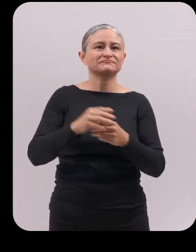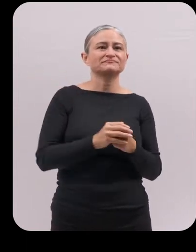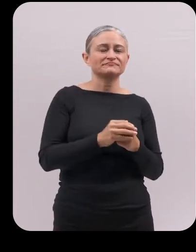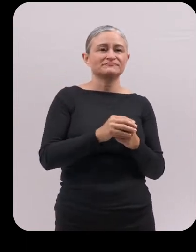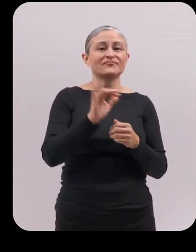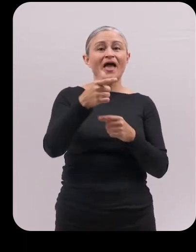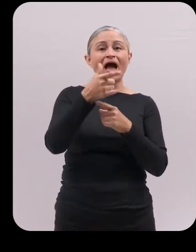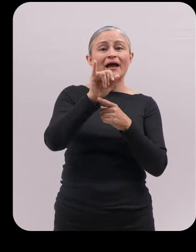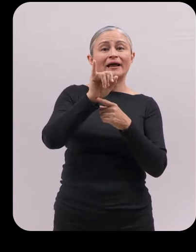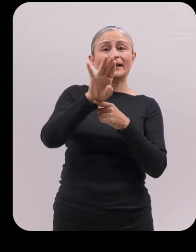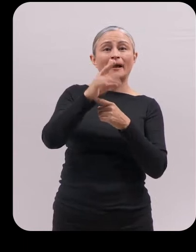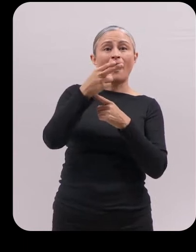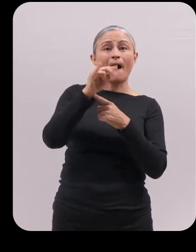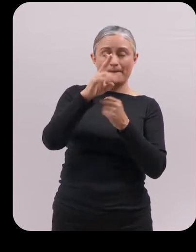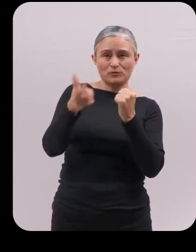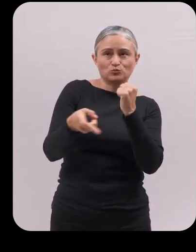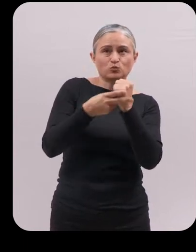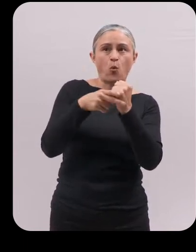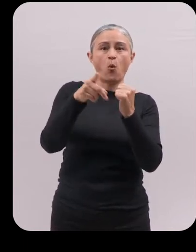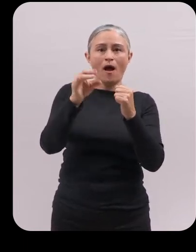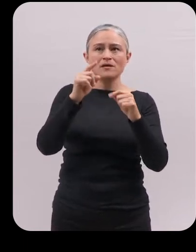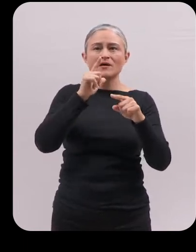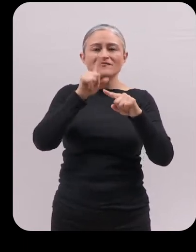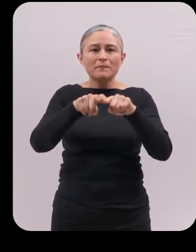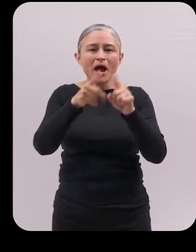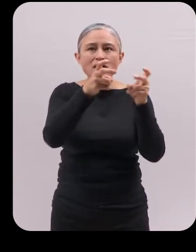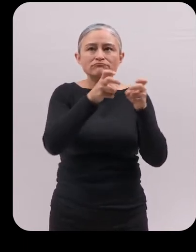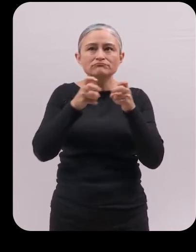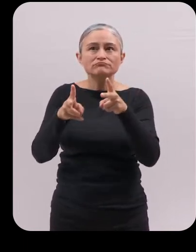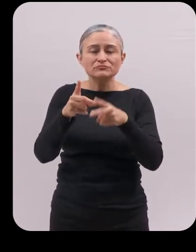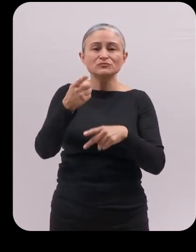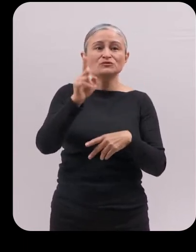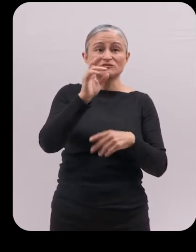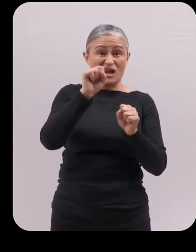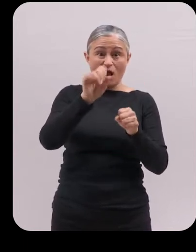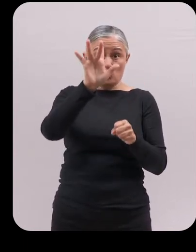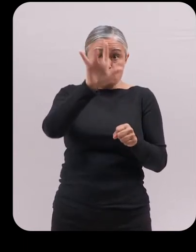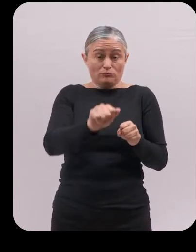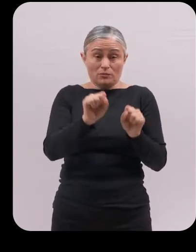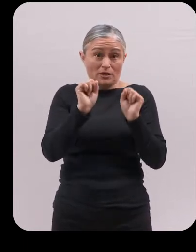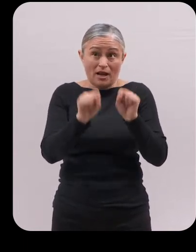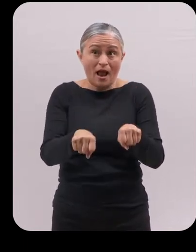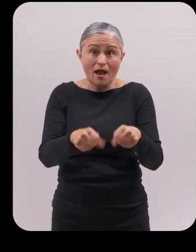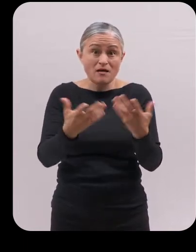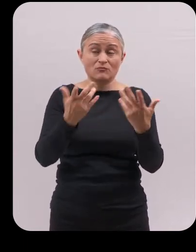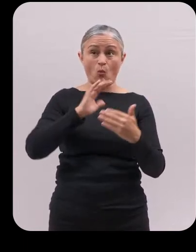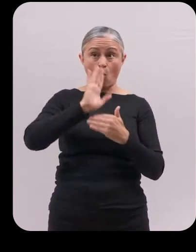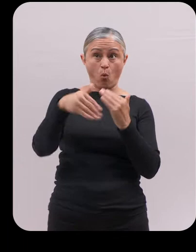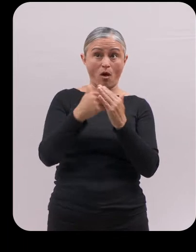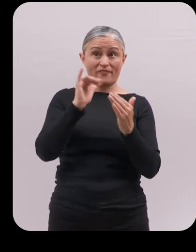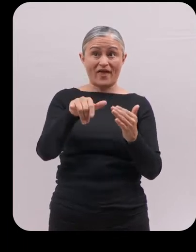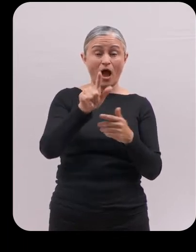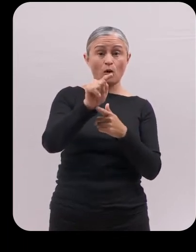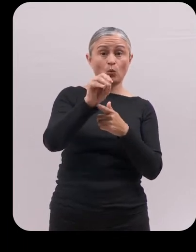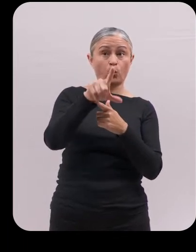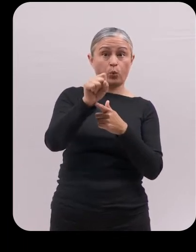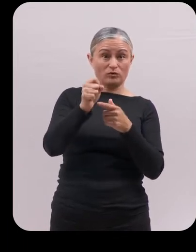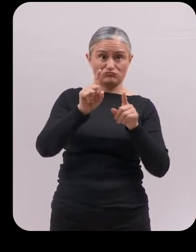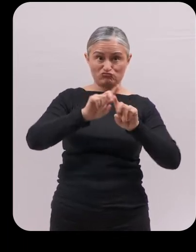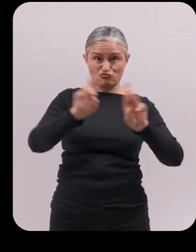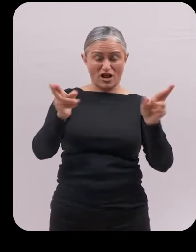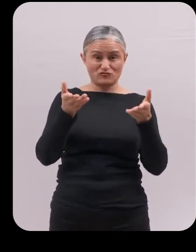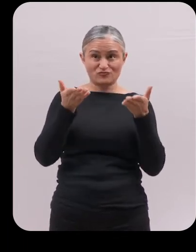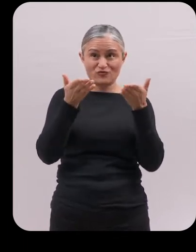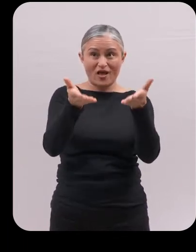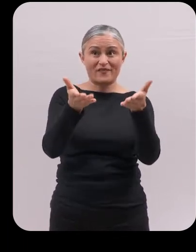its dependencies, or even by starting with a blank slate. You have all the tools you need at your fingertips, and many are